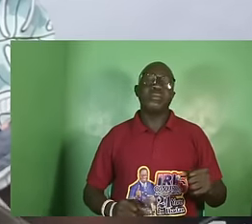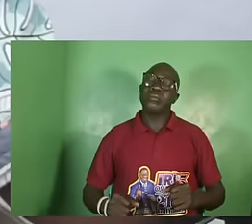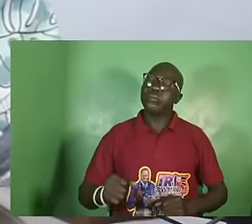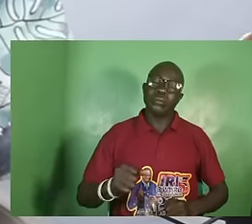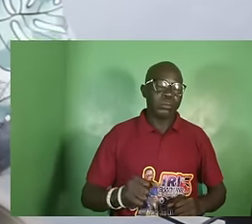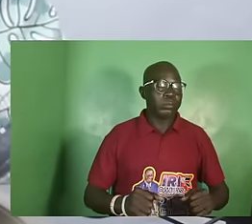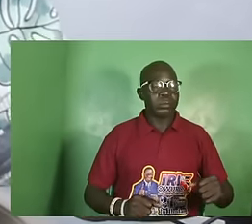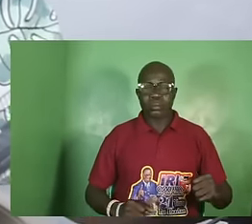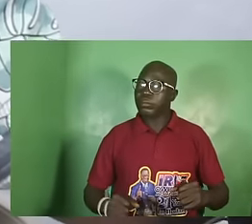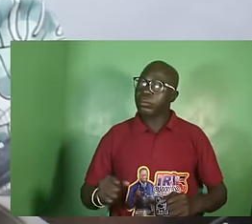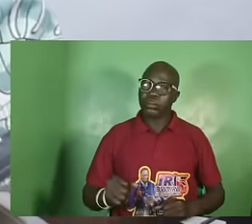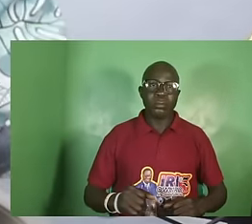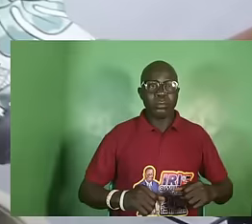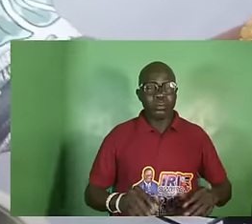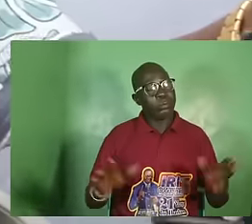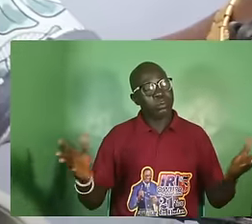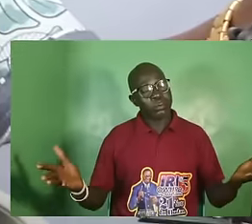adura lo si le fun wa